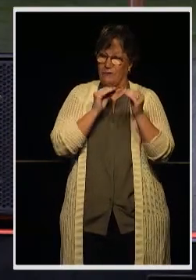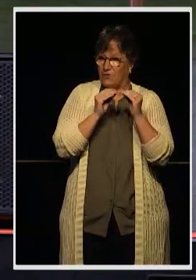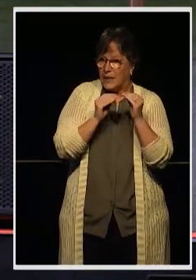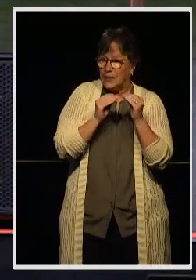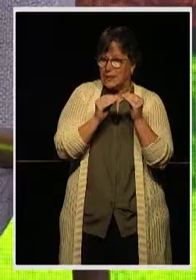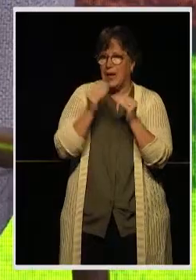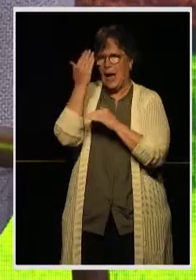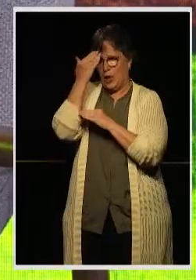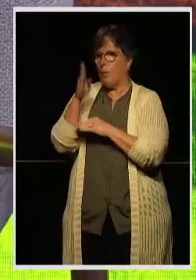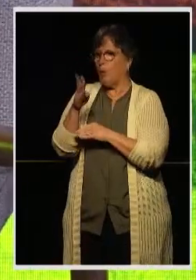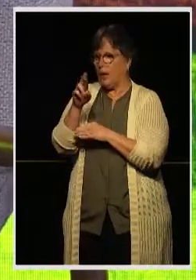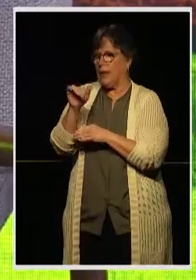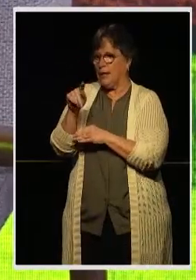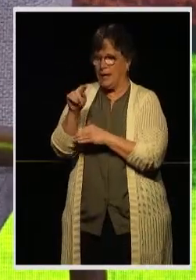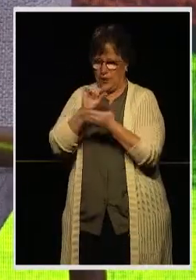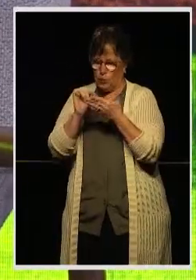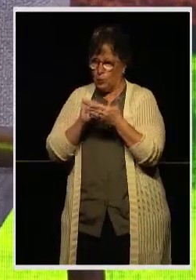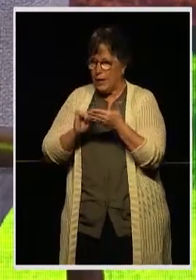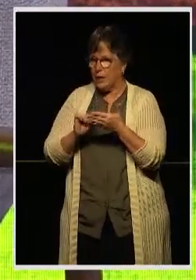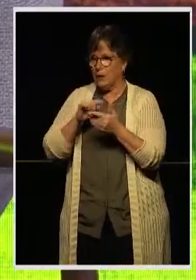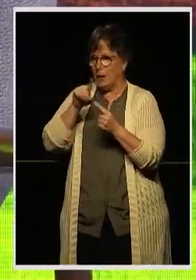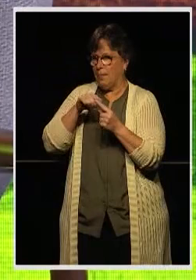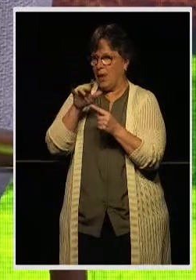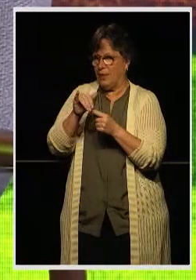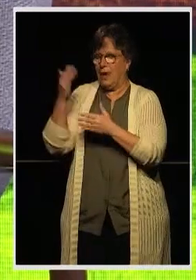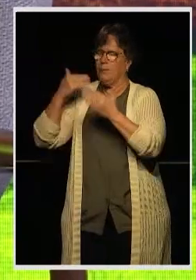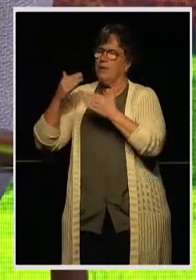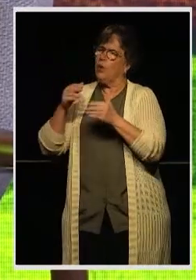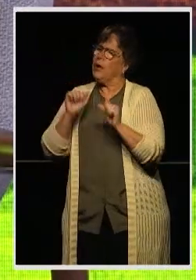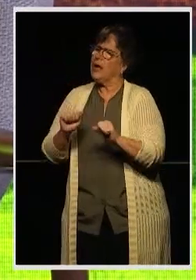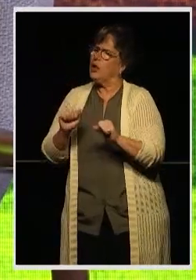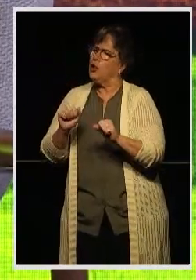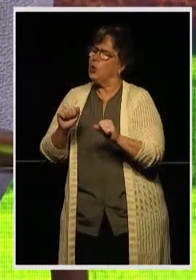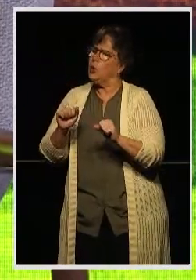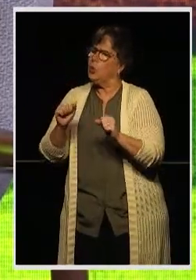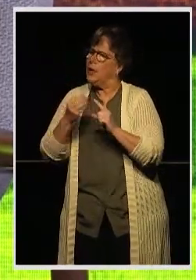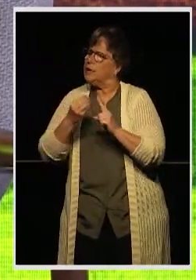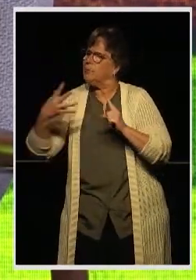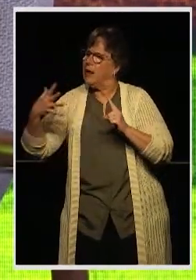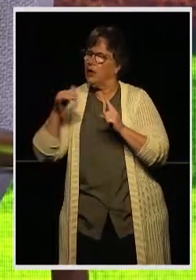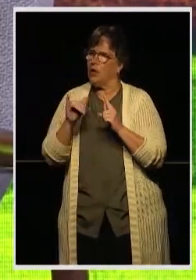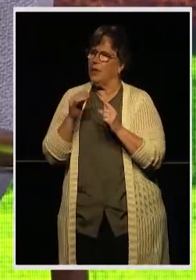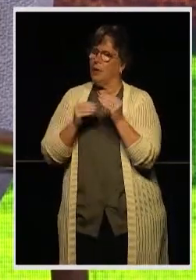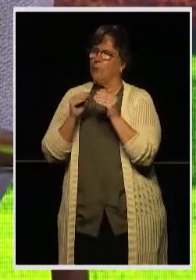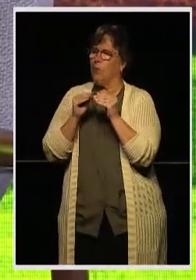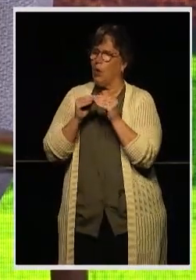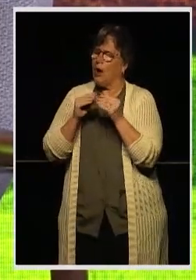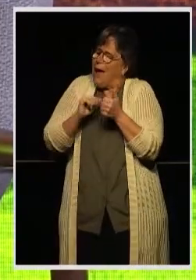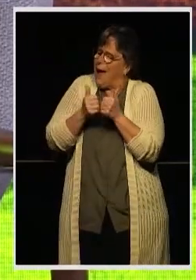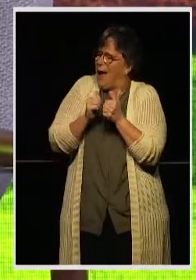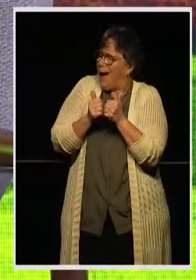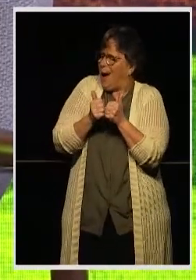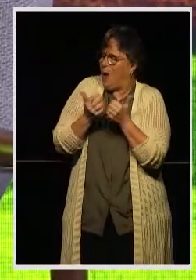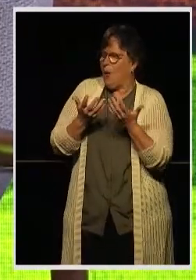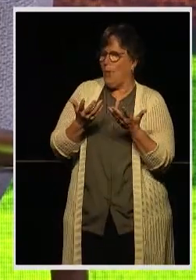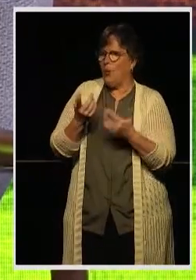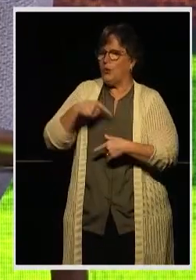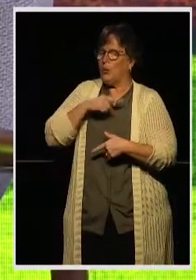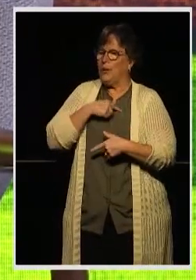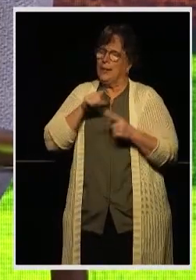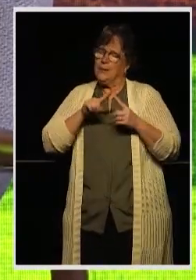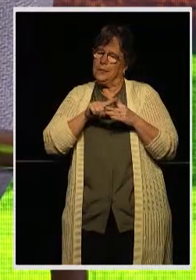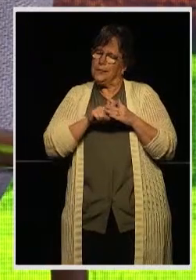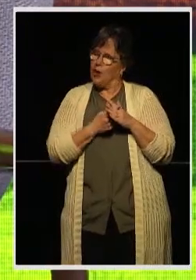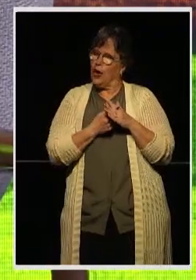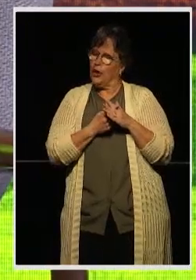has written about that in the past. And could you expand on that a little bit more about how do we implement